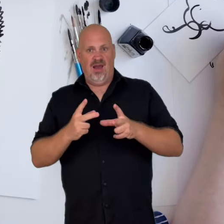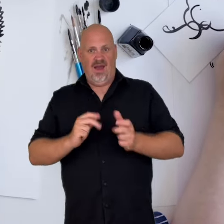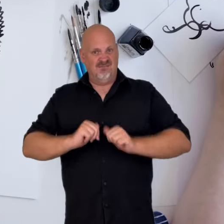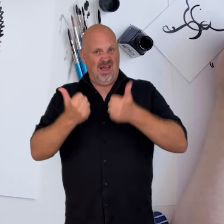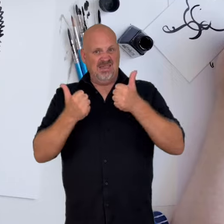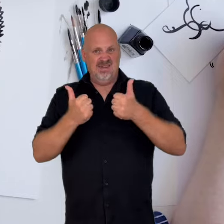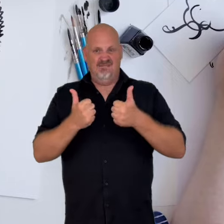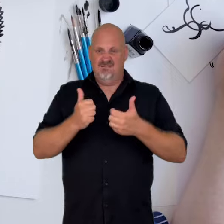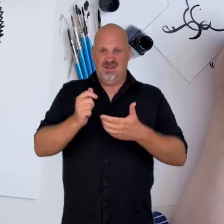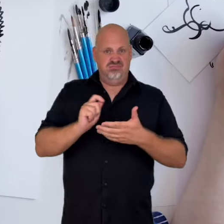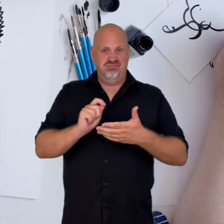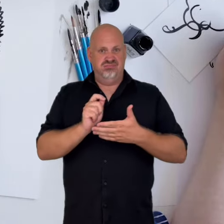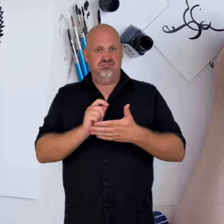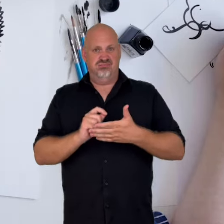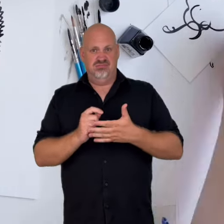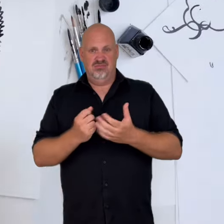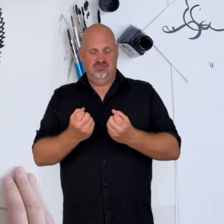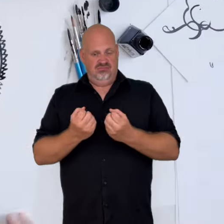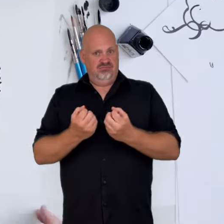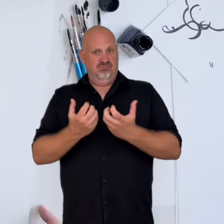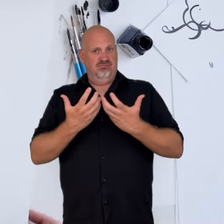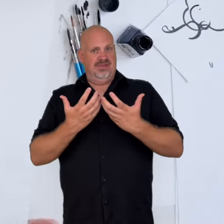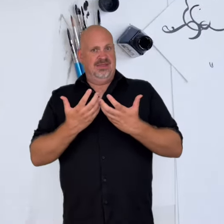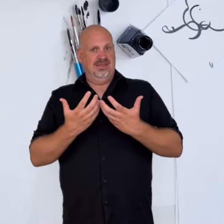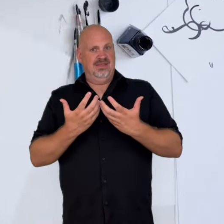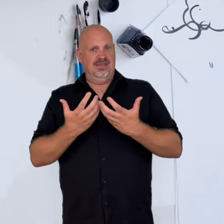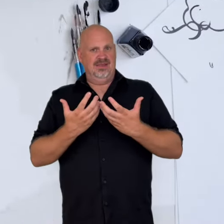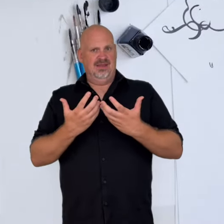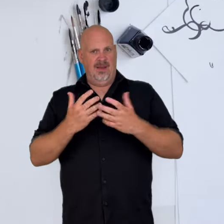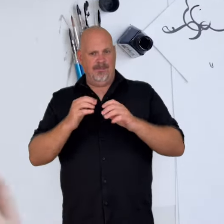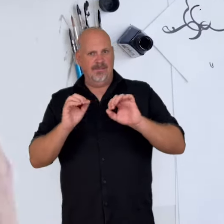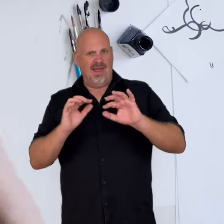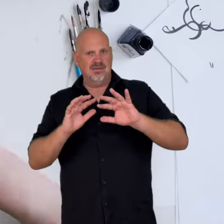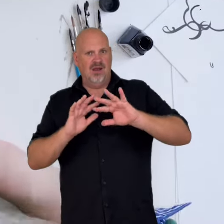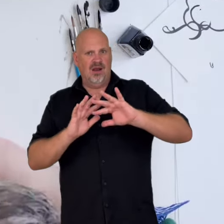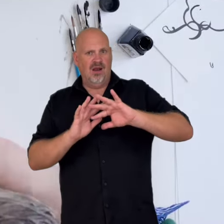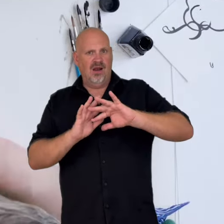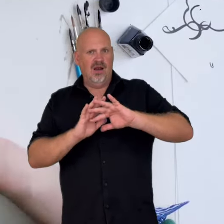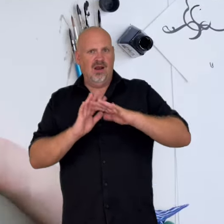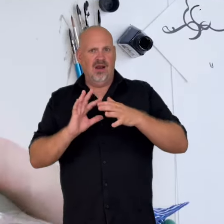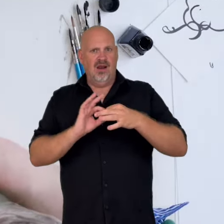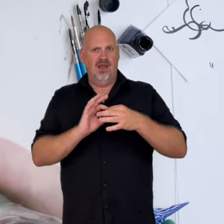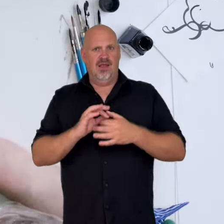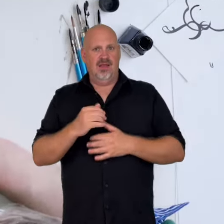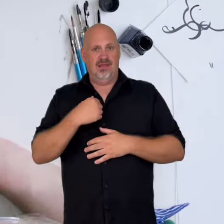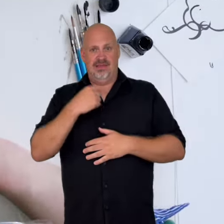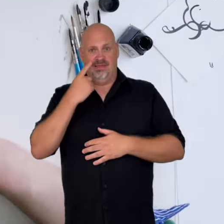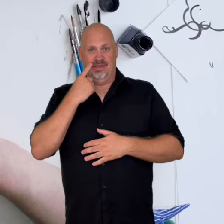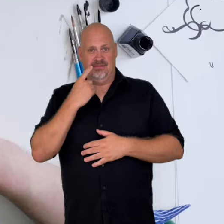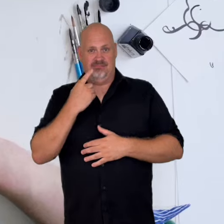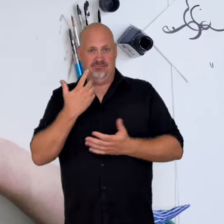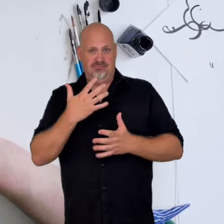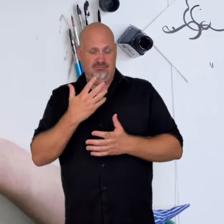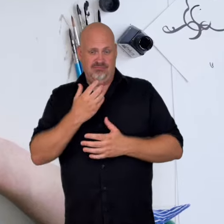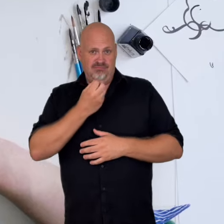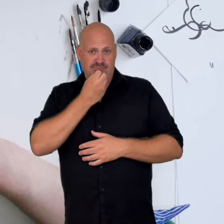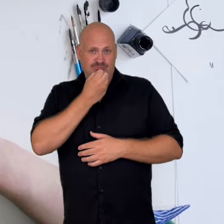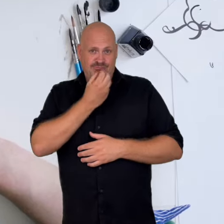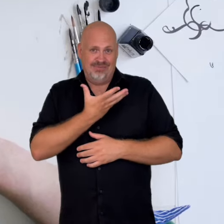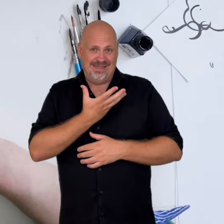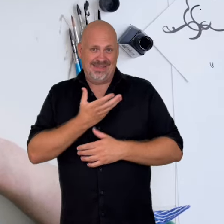make it super vibrant and super psychedelic. And within the materials that you've got, I think it's really interesting